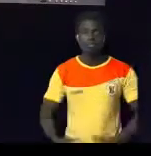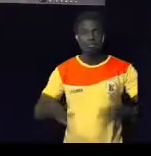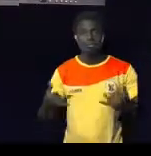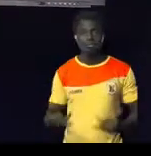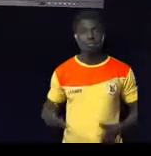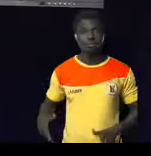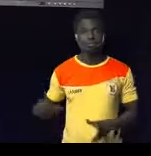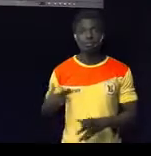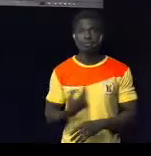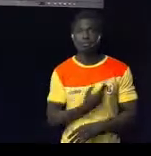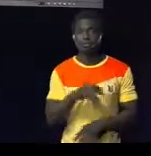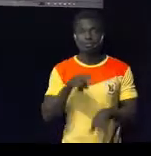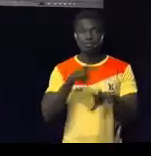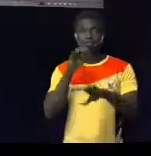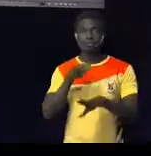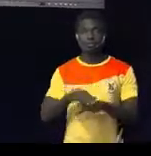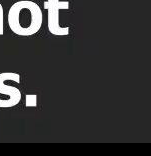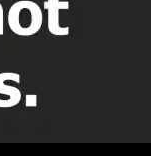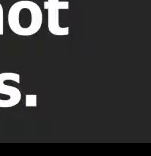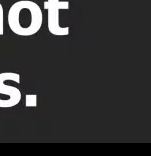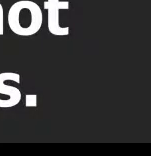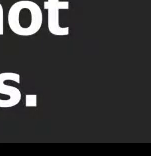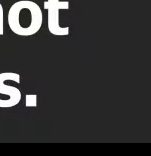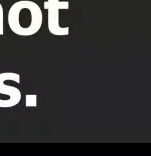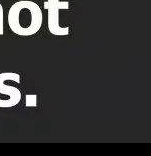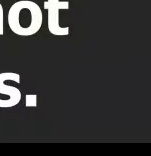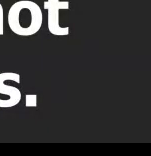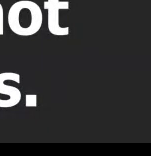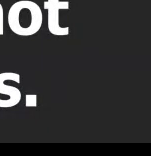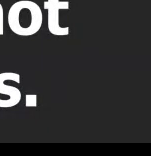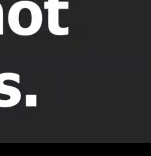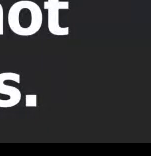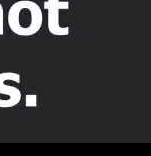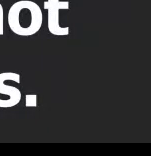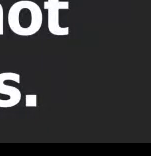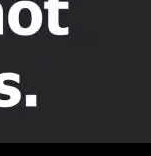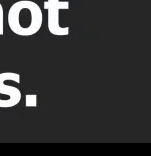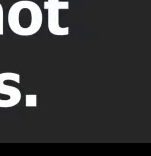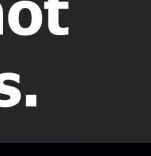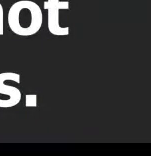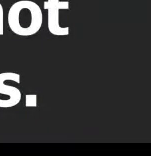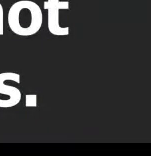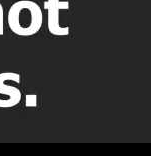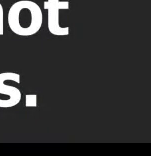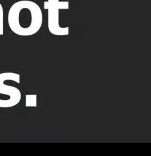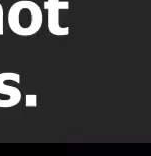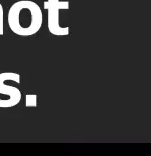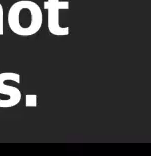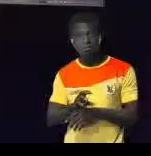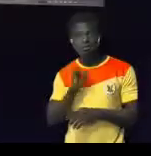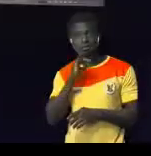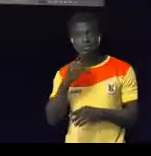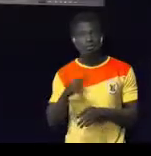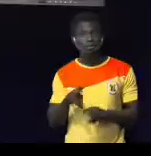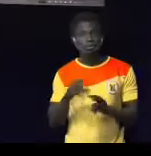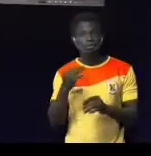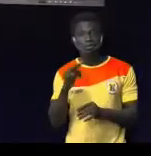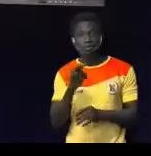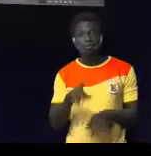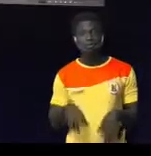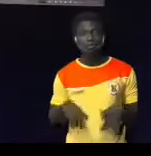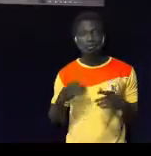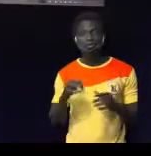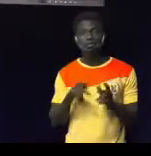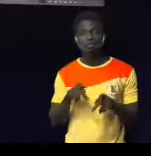lesson. Now, let's look at the meaning of foreign culture. Foreign culture refers to the ways of life of people